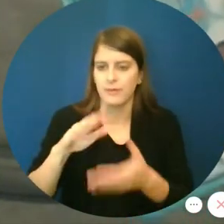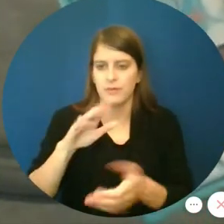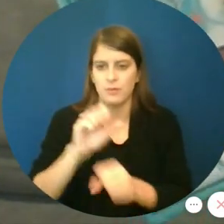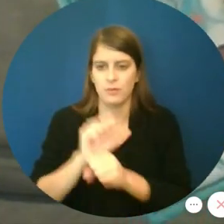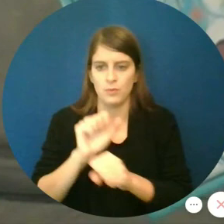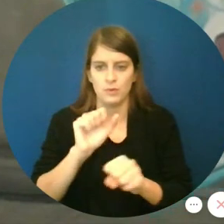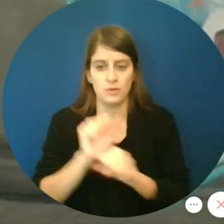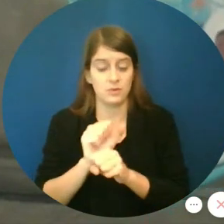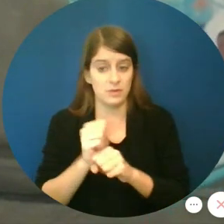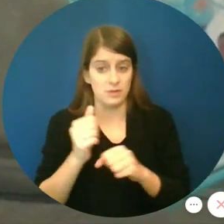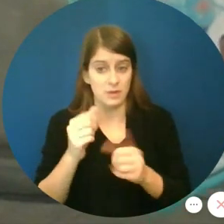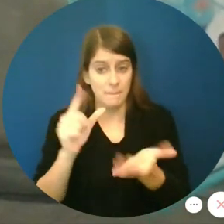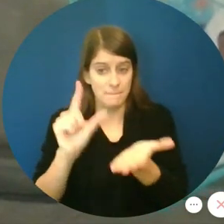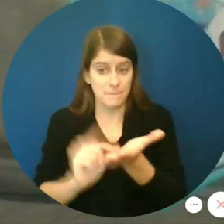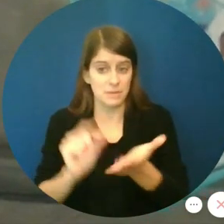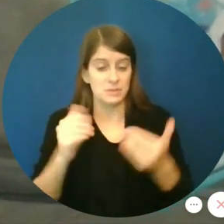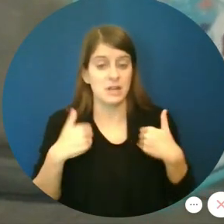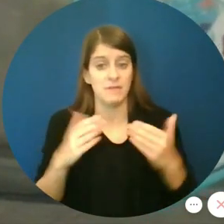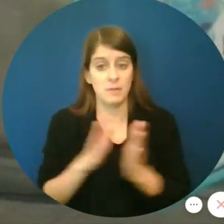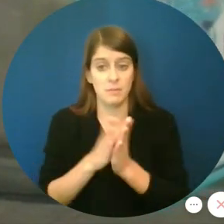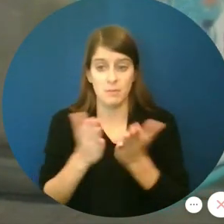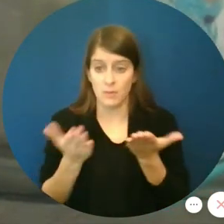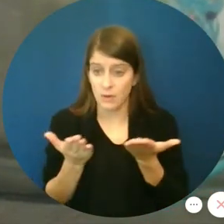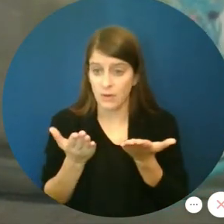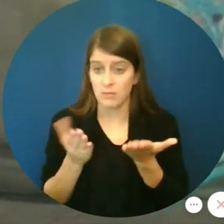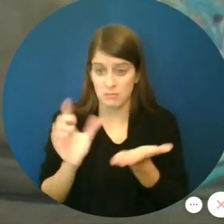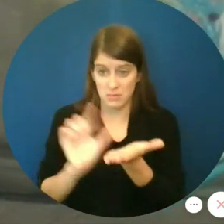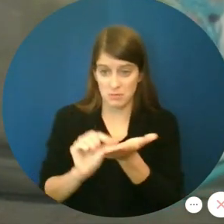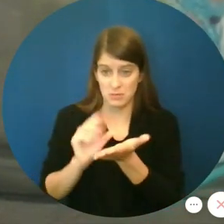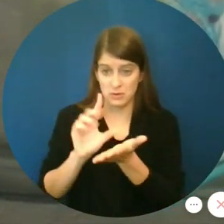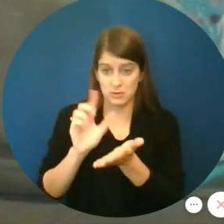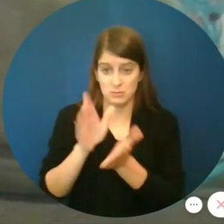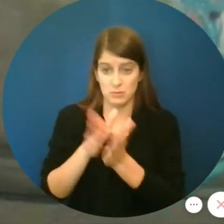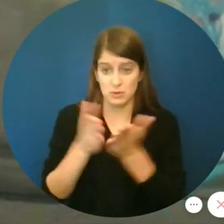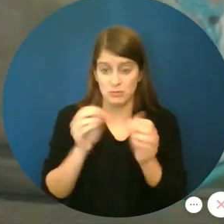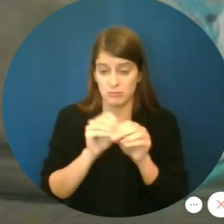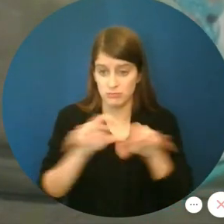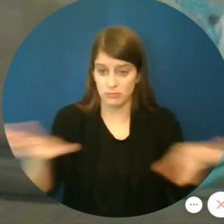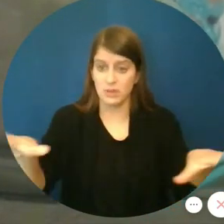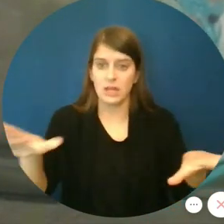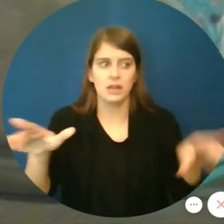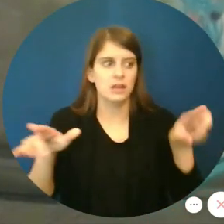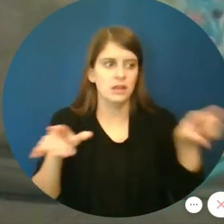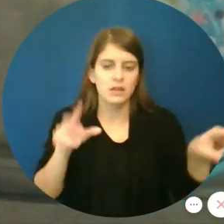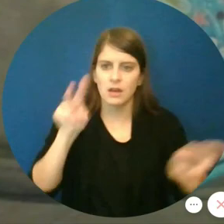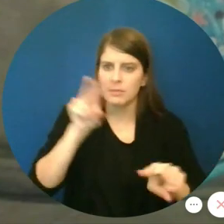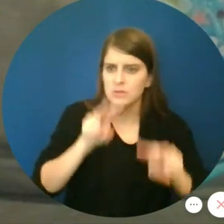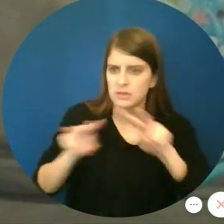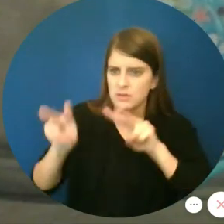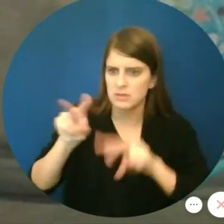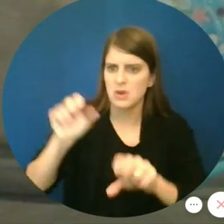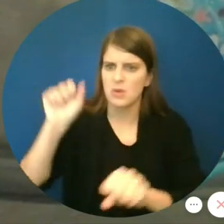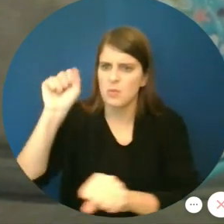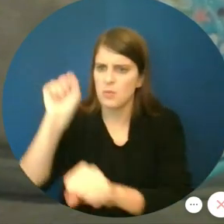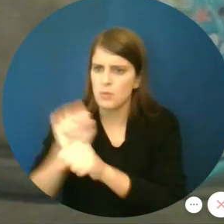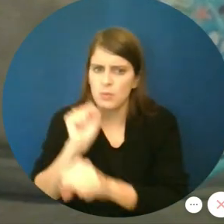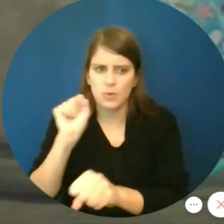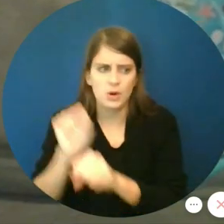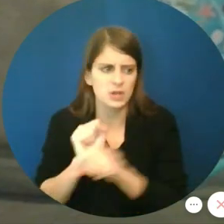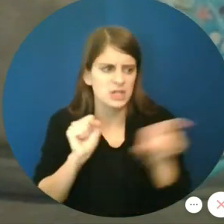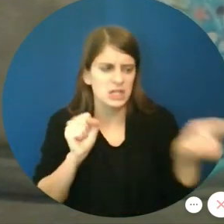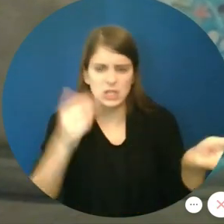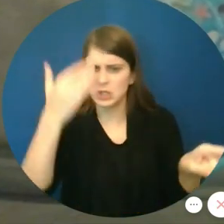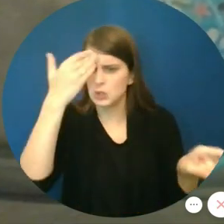book. Through his careful observations and hard work, Ernest opened up the wonder of the universe